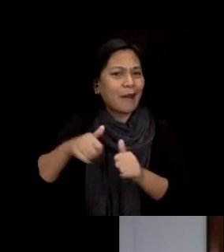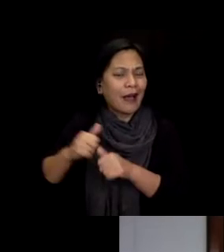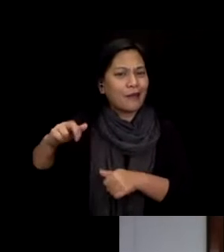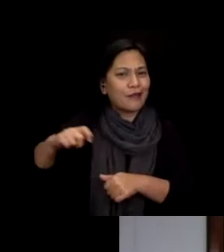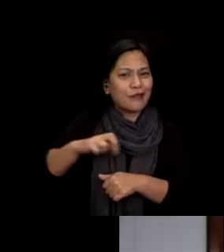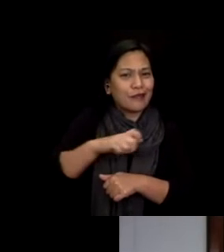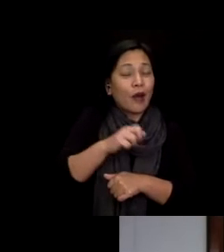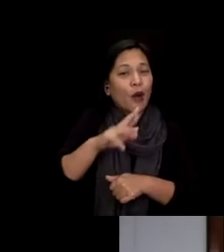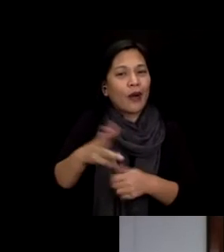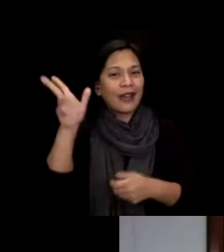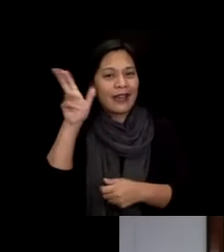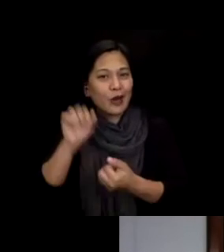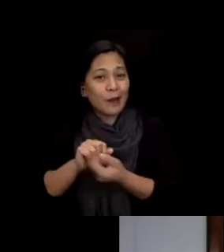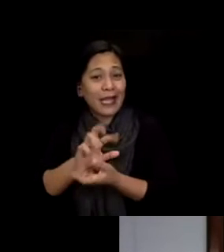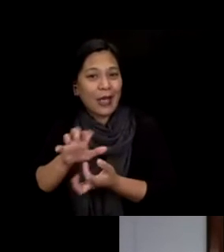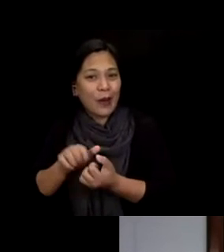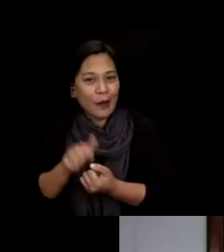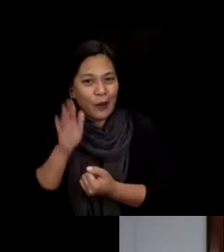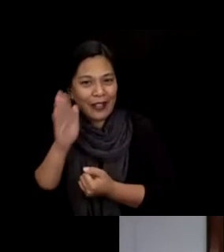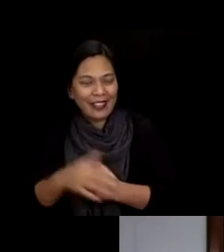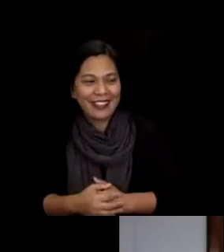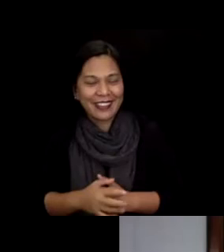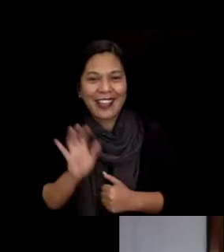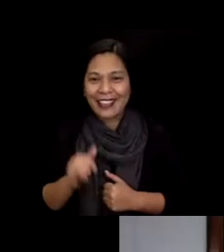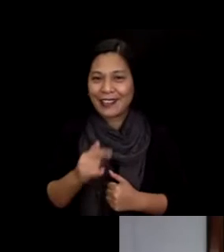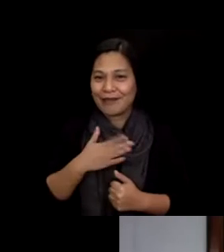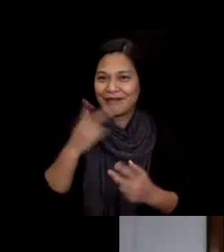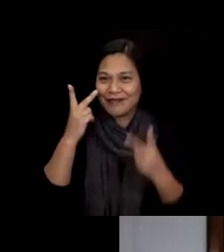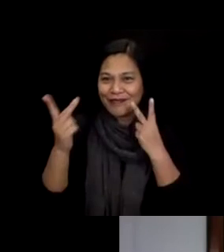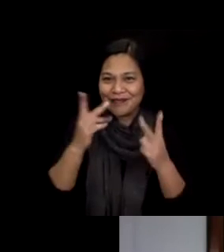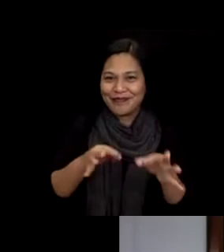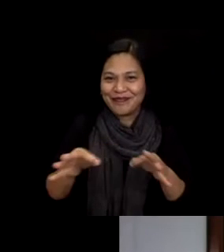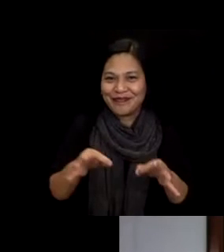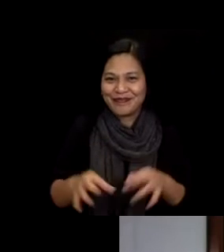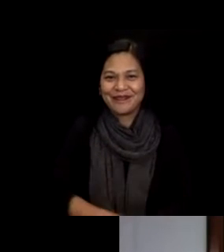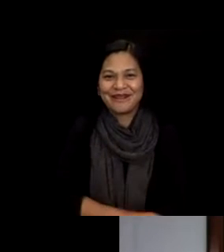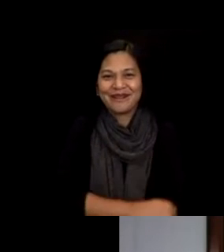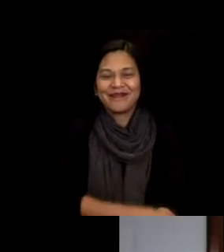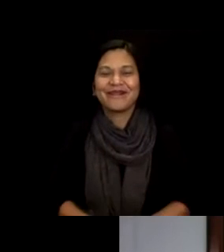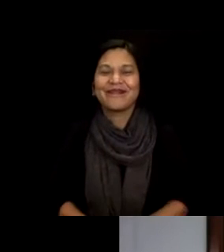meow. So that's my visual description.